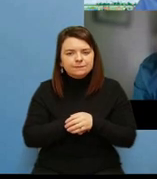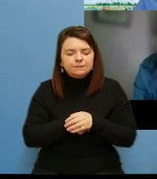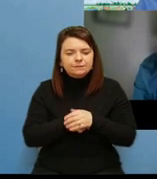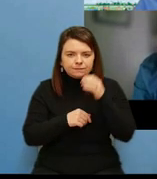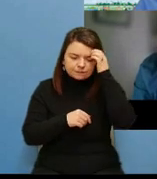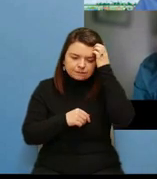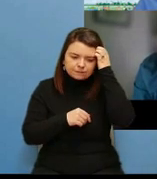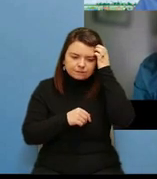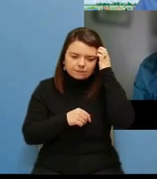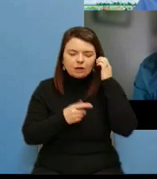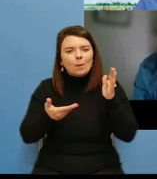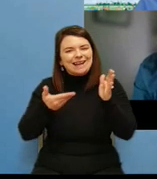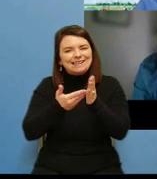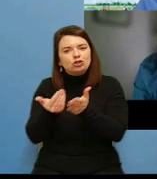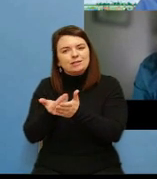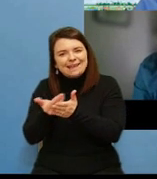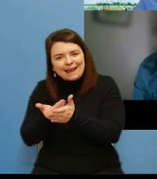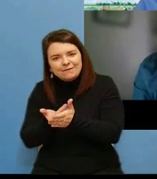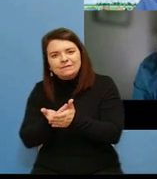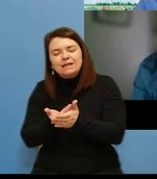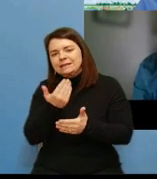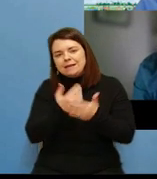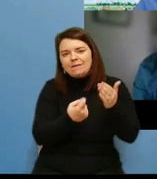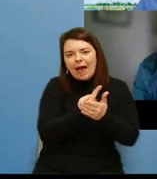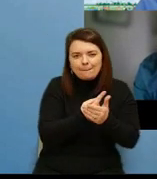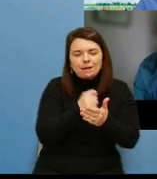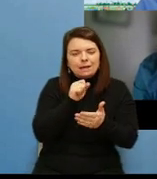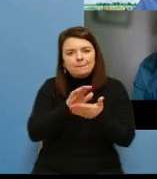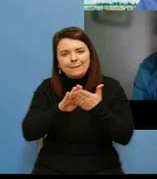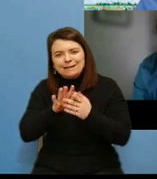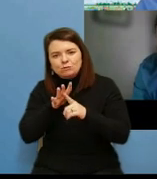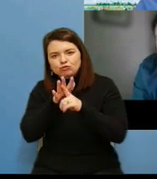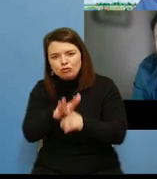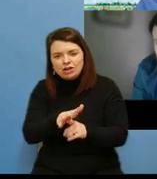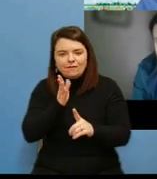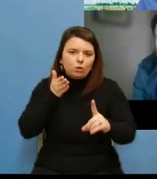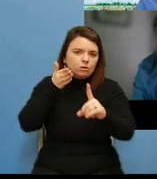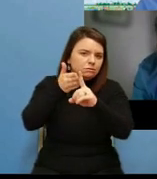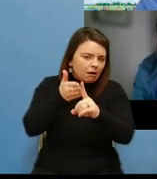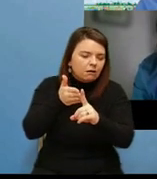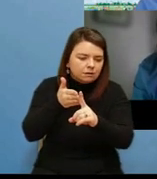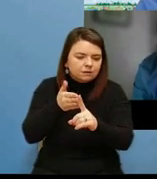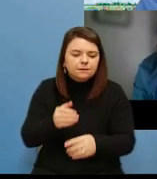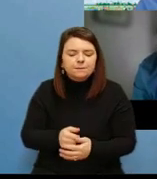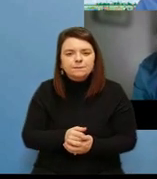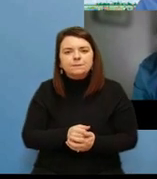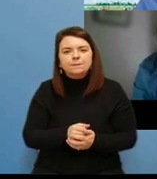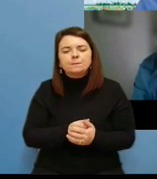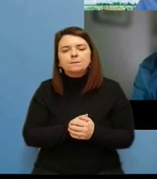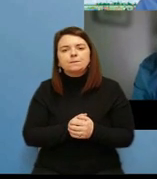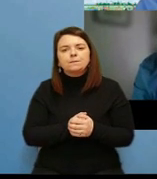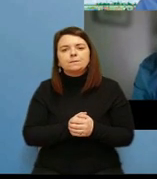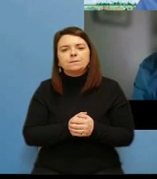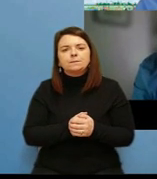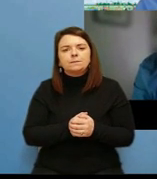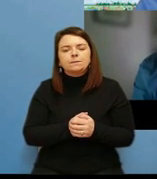November estimate. In addition, efficiency savings have not materialised in the period, putting pressure on the forecast, with